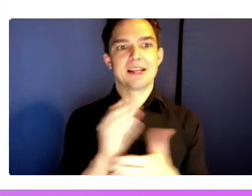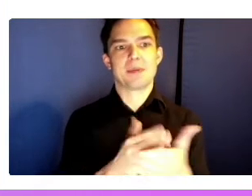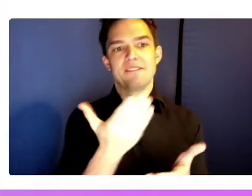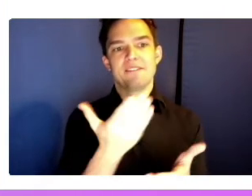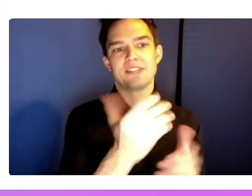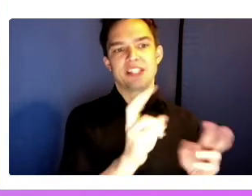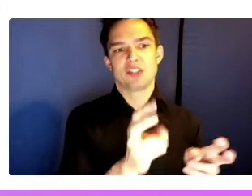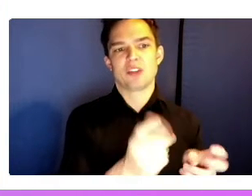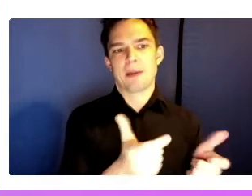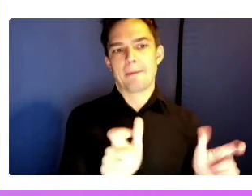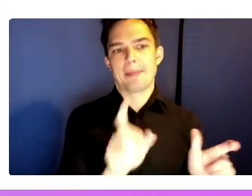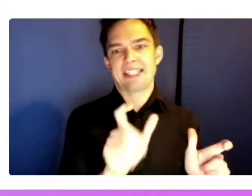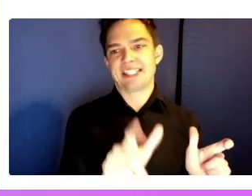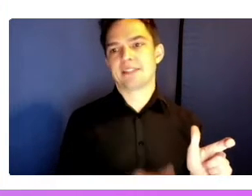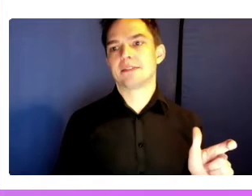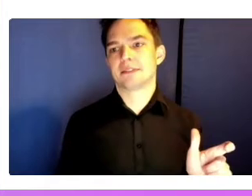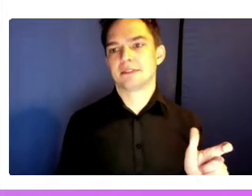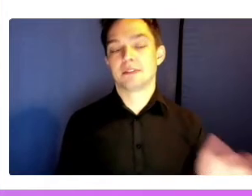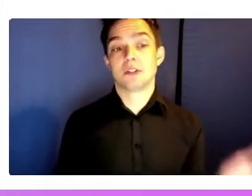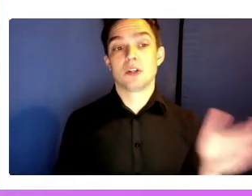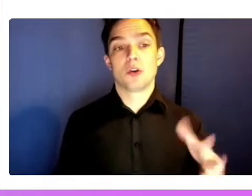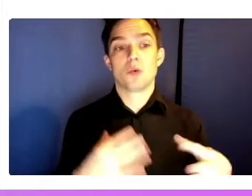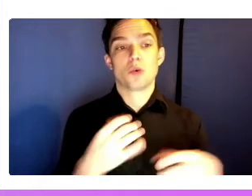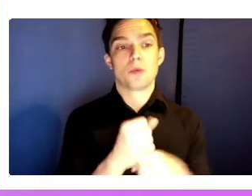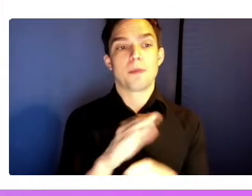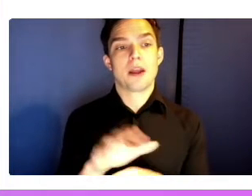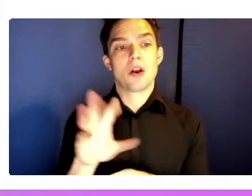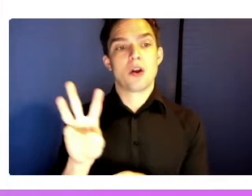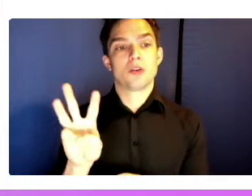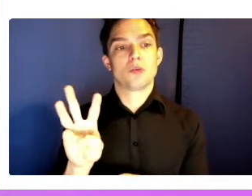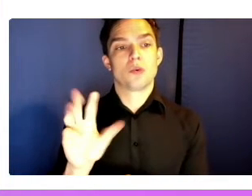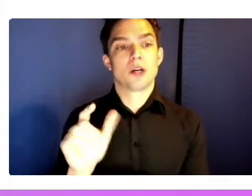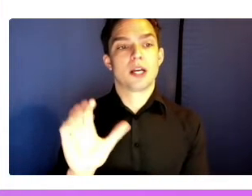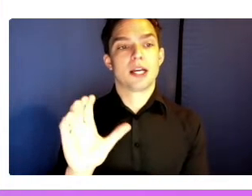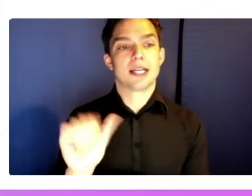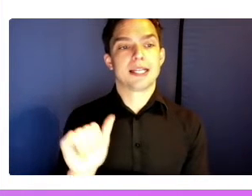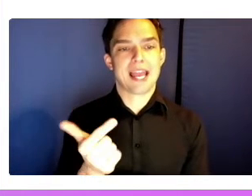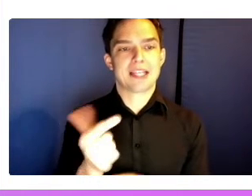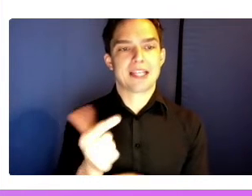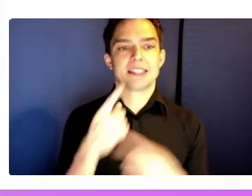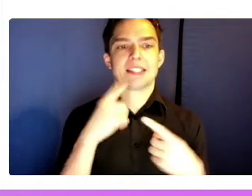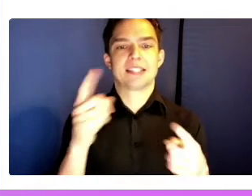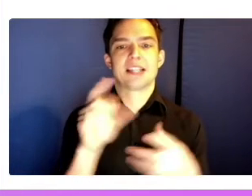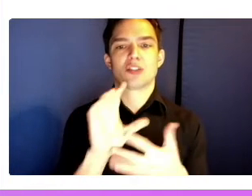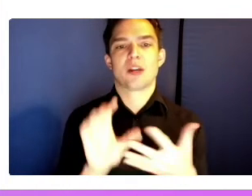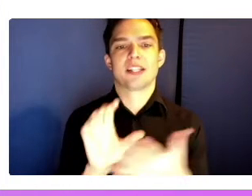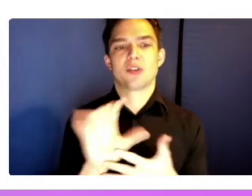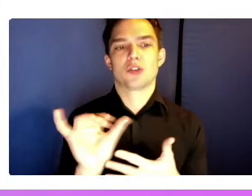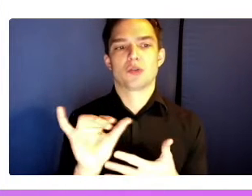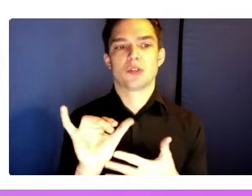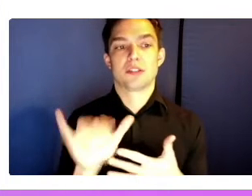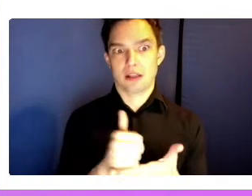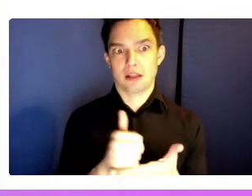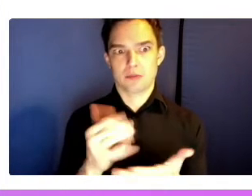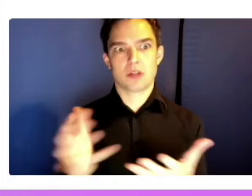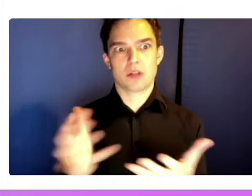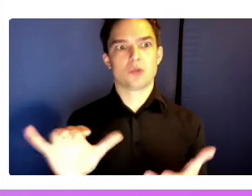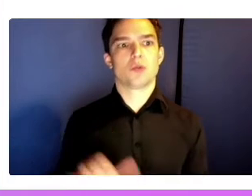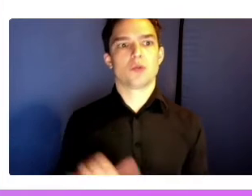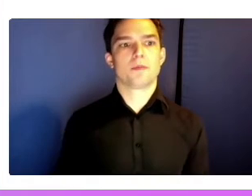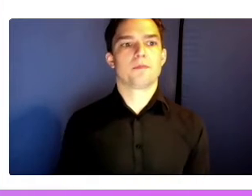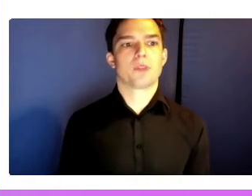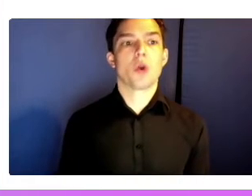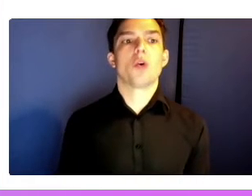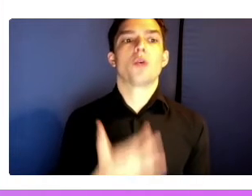That's a big deal. Let's also group by WCAG success criteria. because this is very helpful too. Oh, I